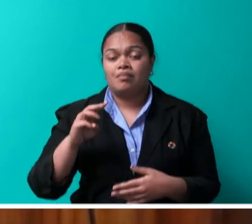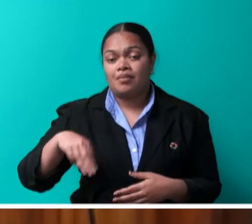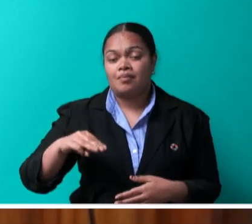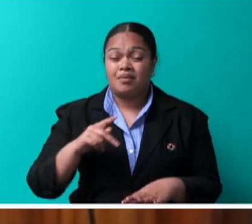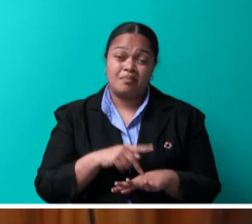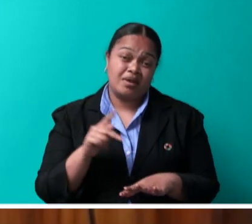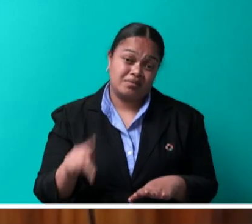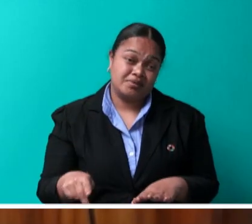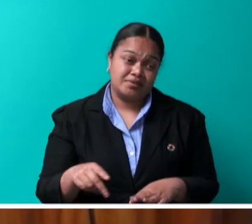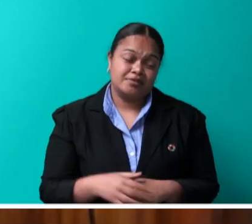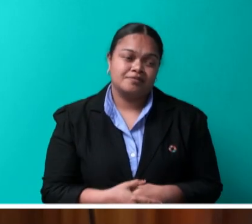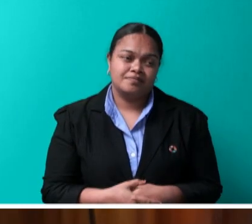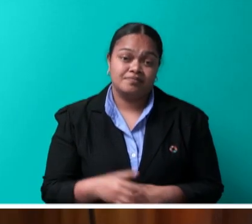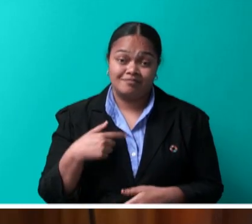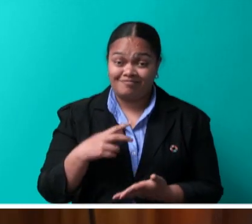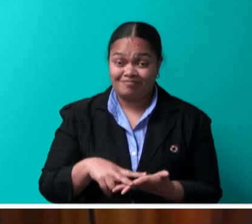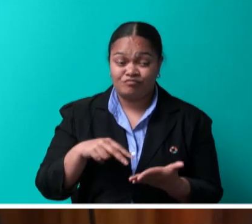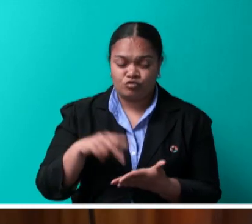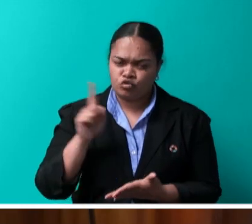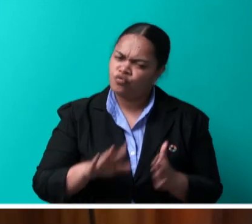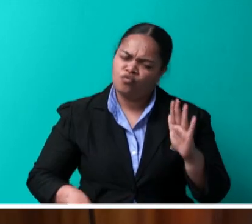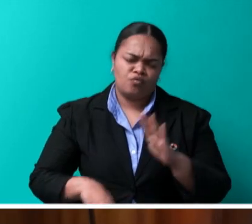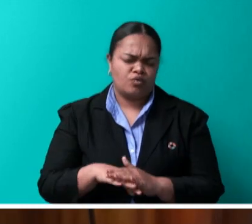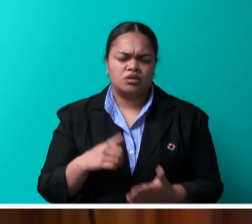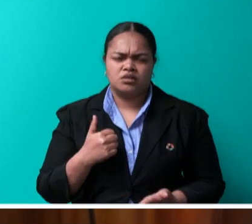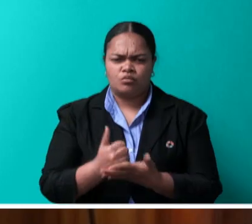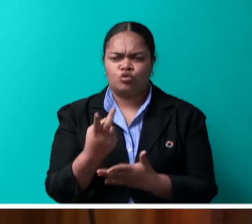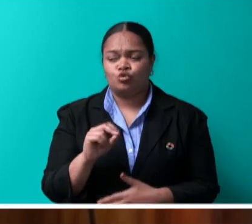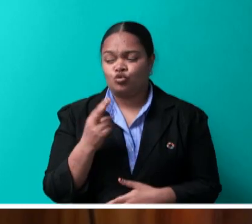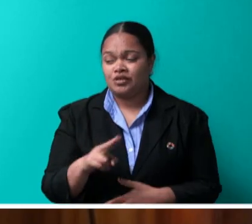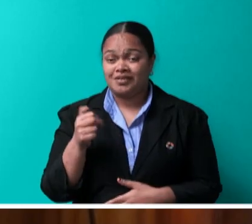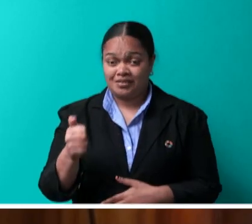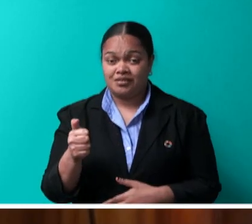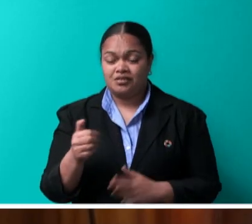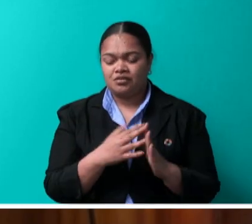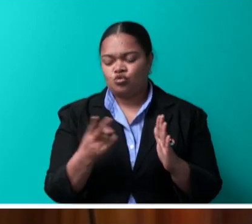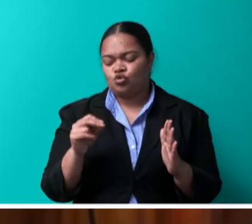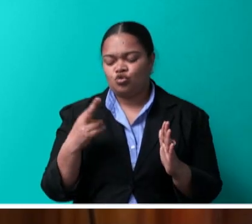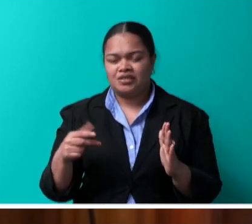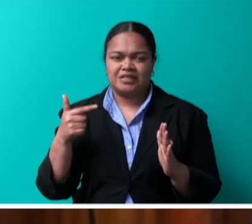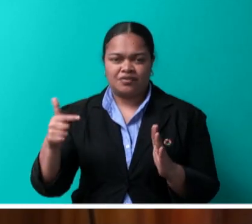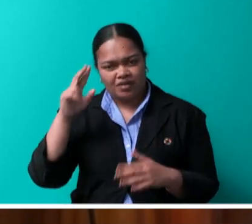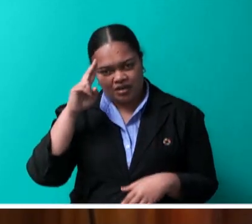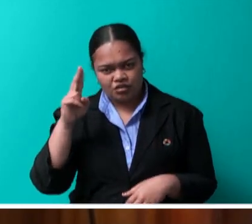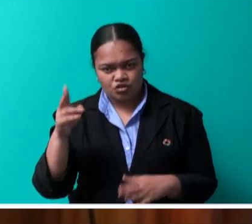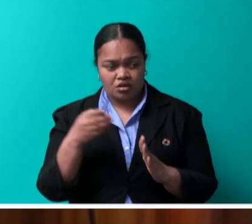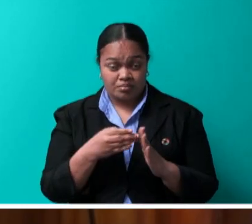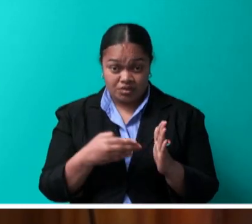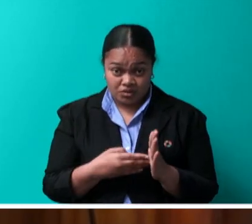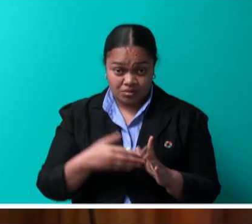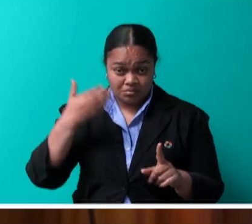Parliament, I rise today in full support of the 2026-2027 National Budget, and in